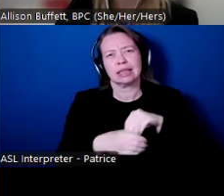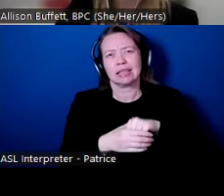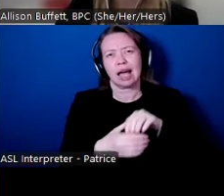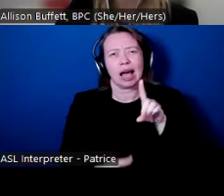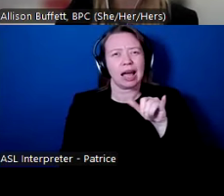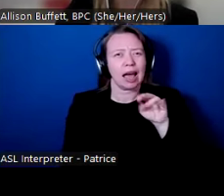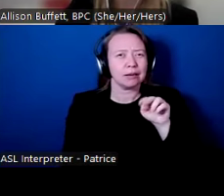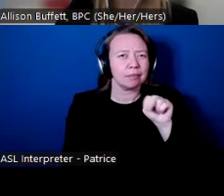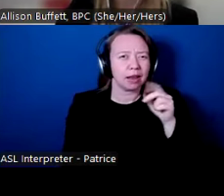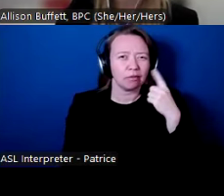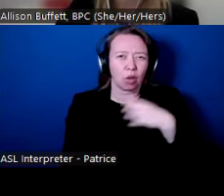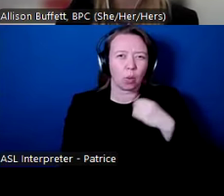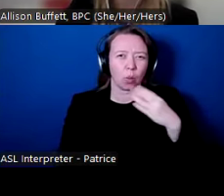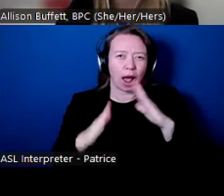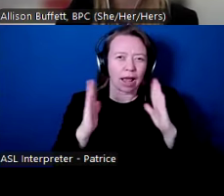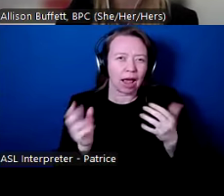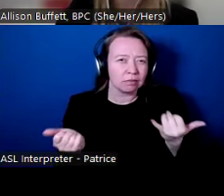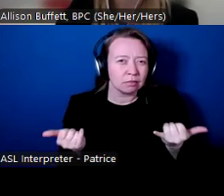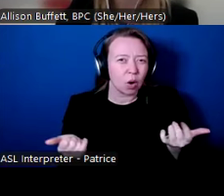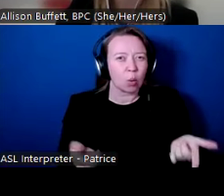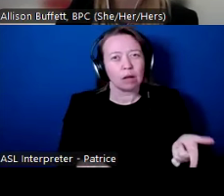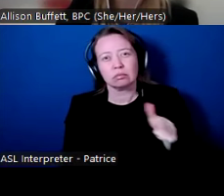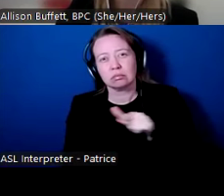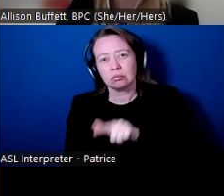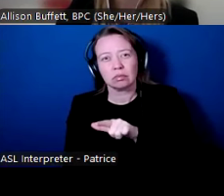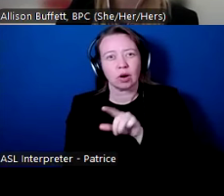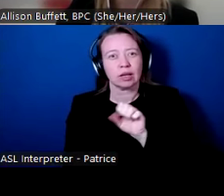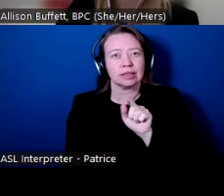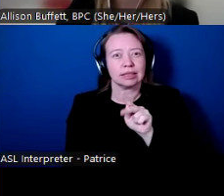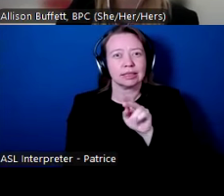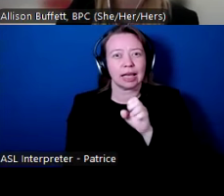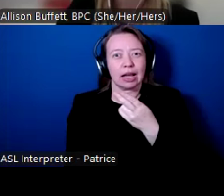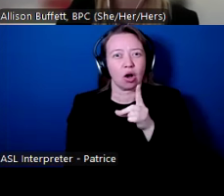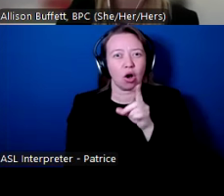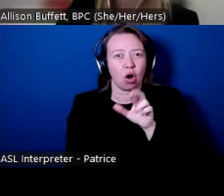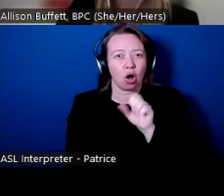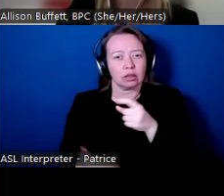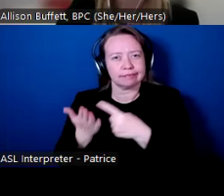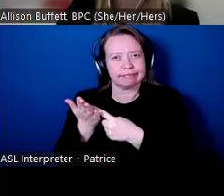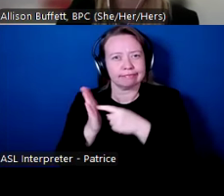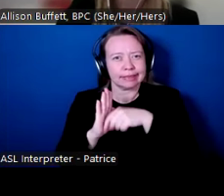the opportunities for stakeholders to address these challenges. Next slide, please.